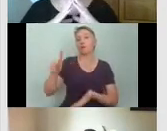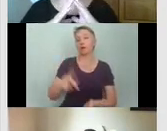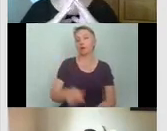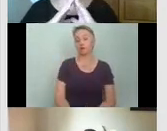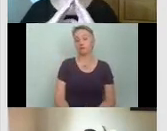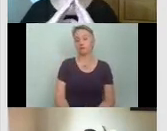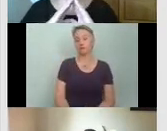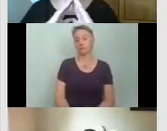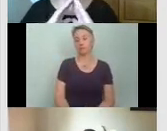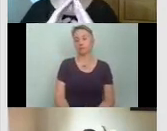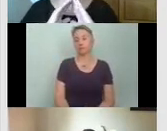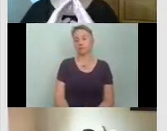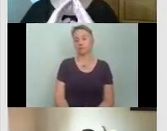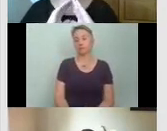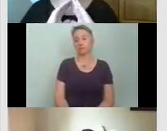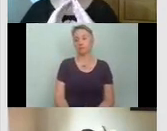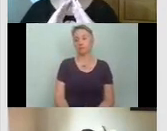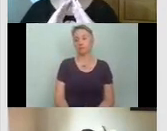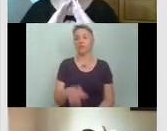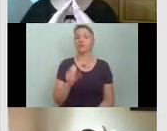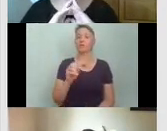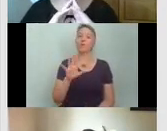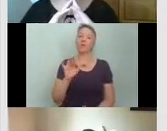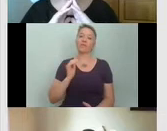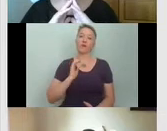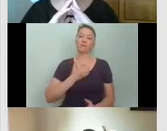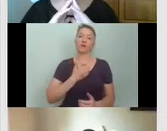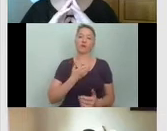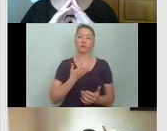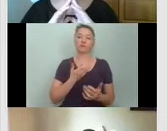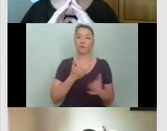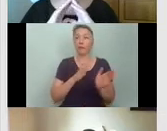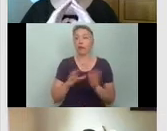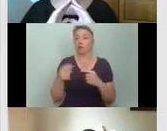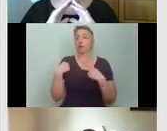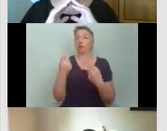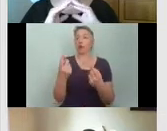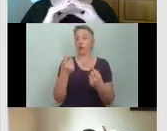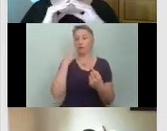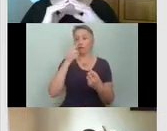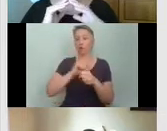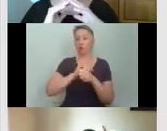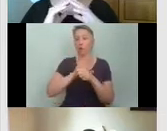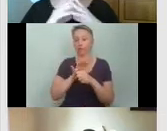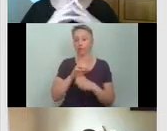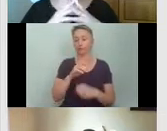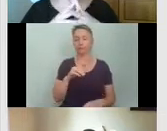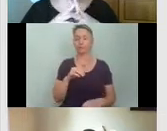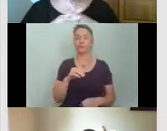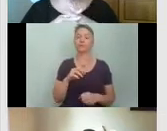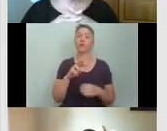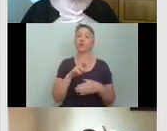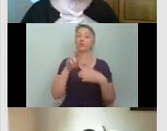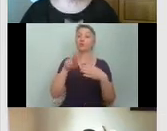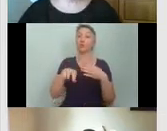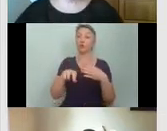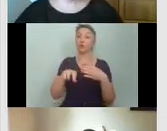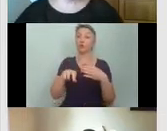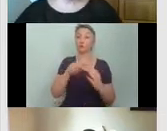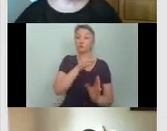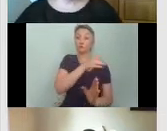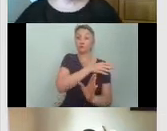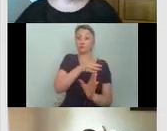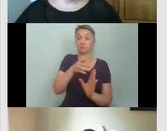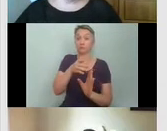So that's kind of what we've been doing through COVID. The results through May, we